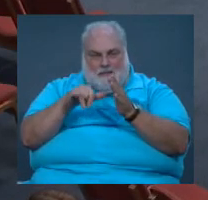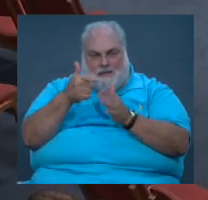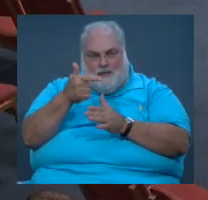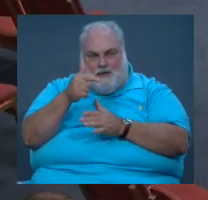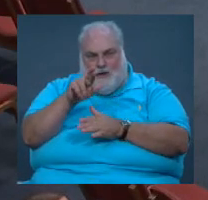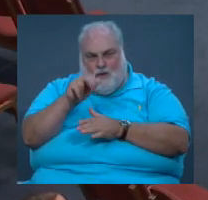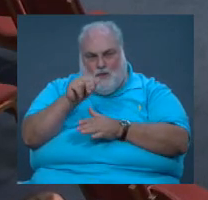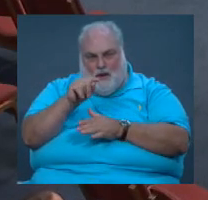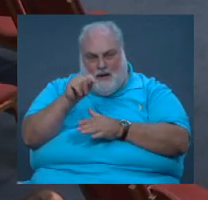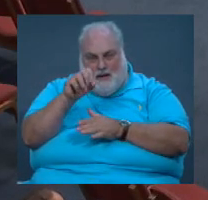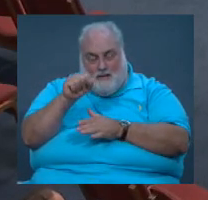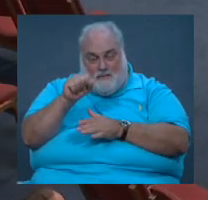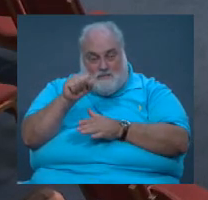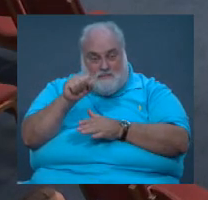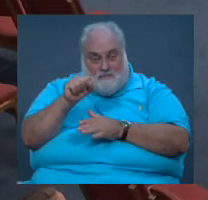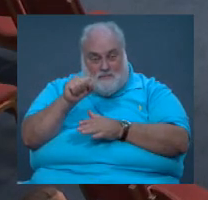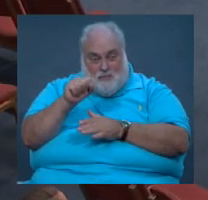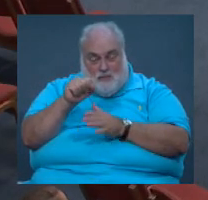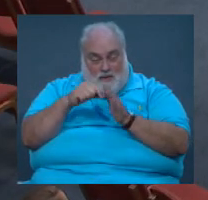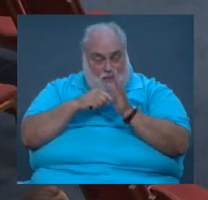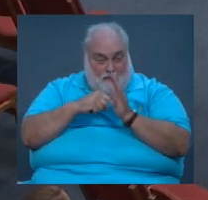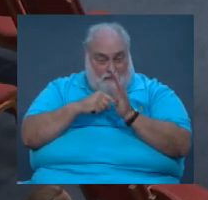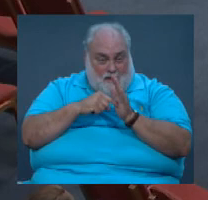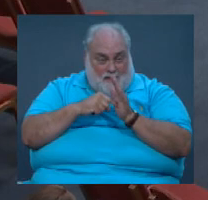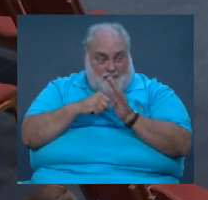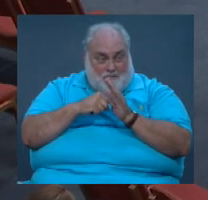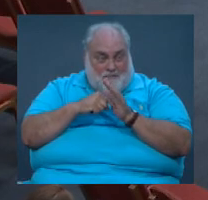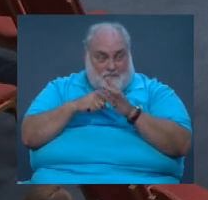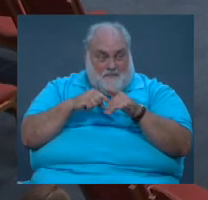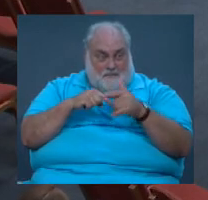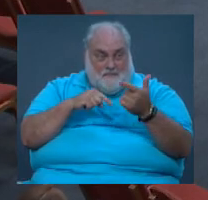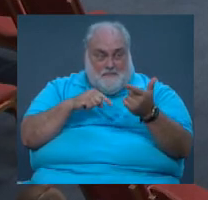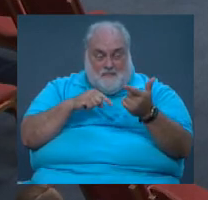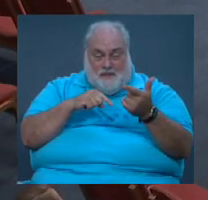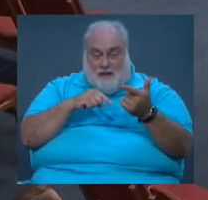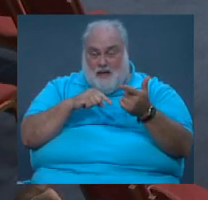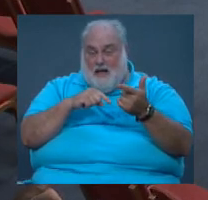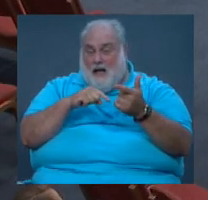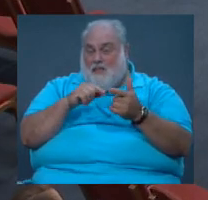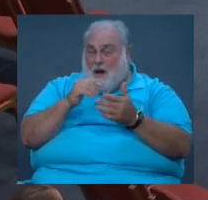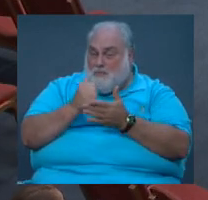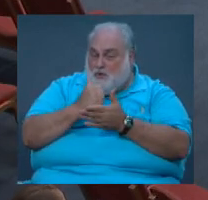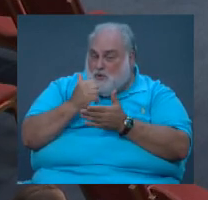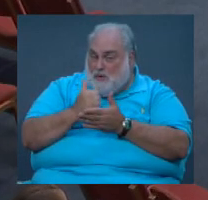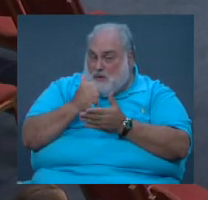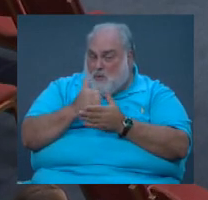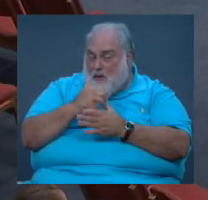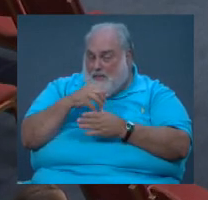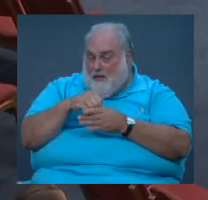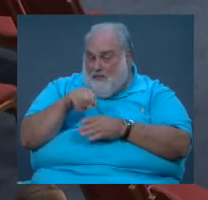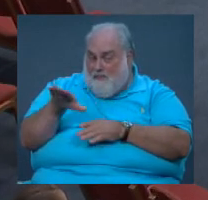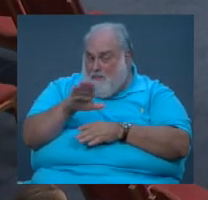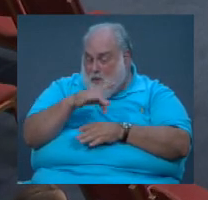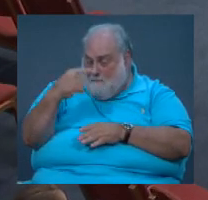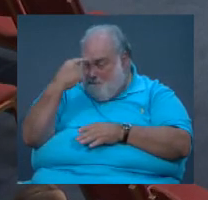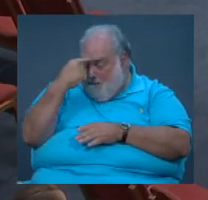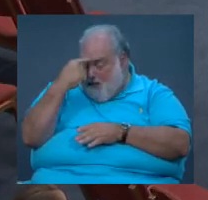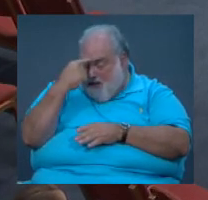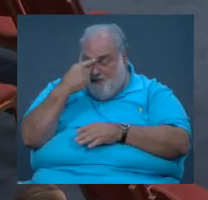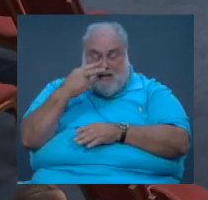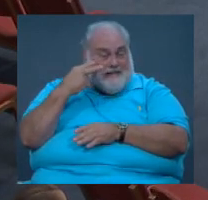grants, because I think No, we have a. it reflects. What we'll on do the is get you. child and their opportunities in their mind. If they